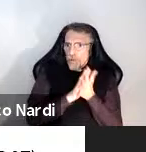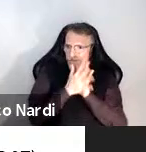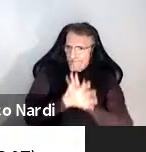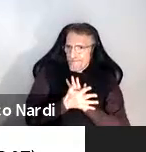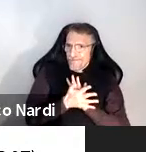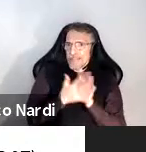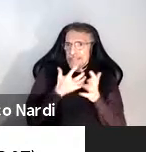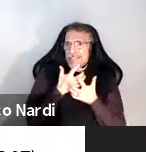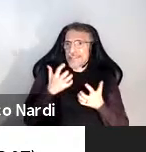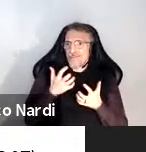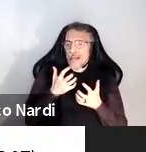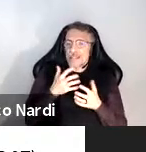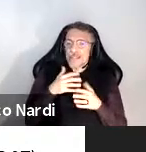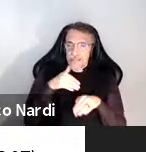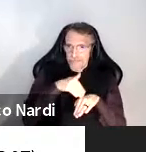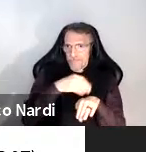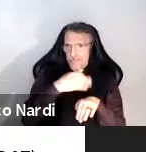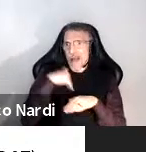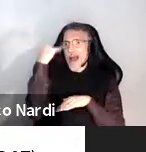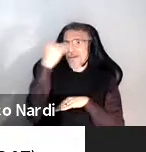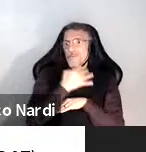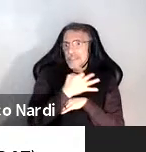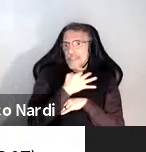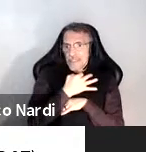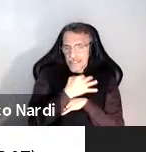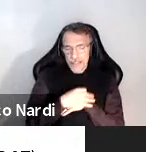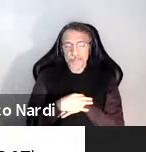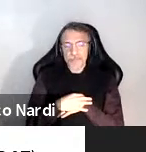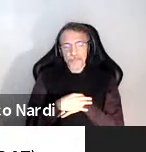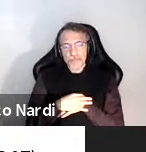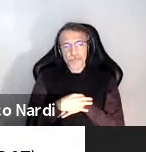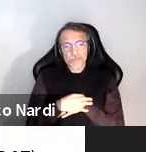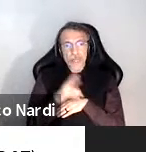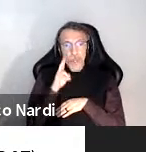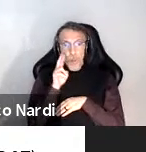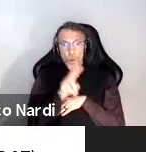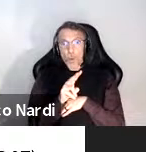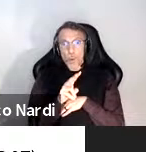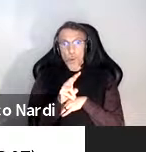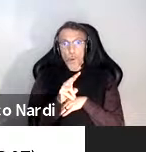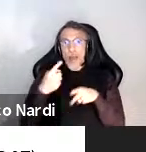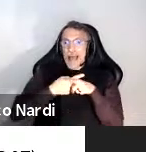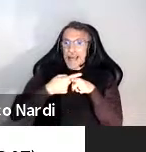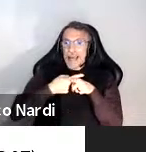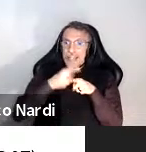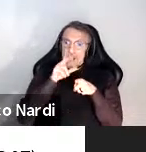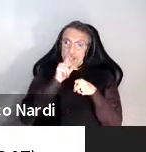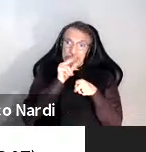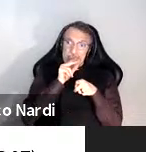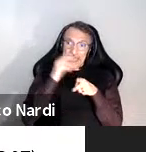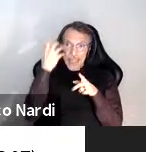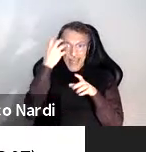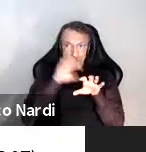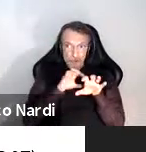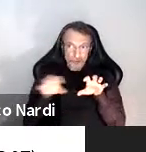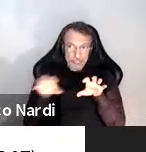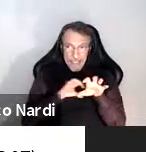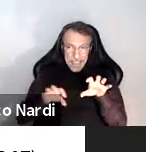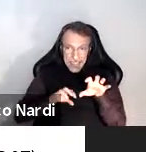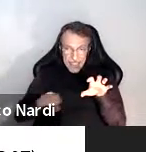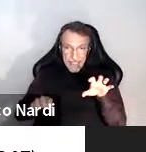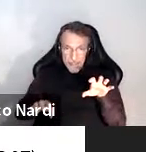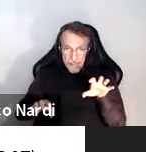were at the high risk of debt distress. If you look at the Anglophone West Africa, where I am